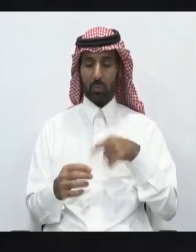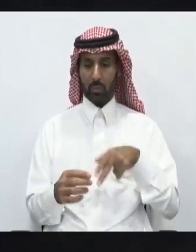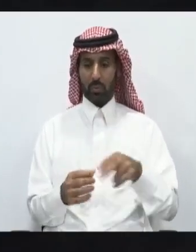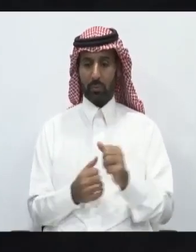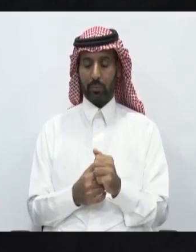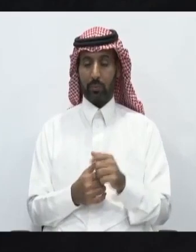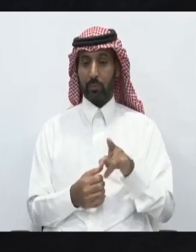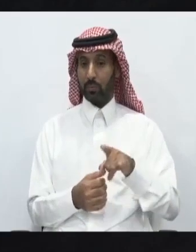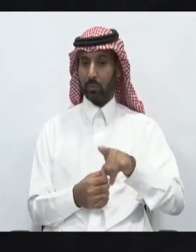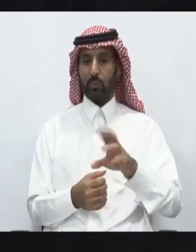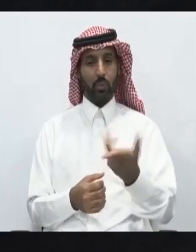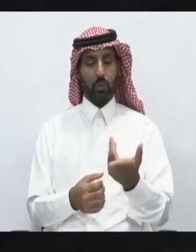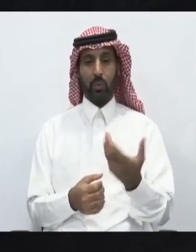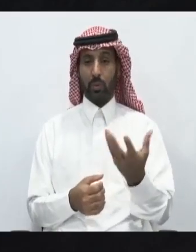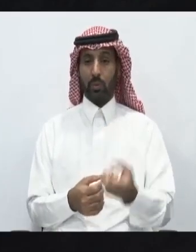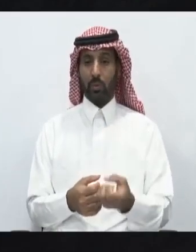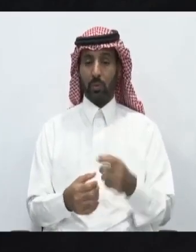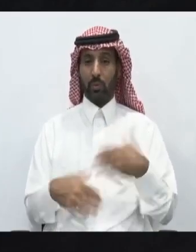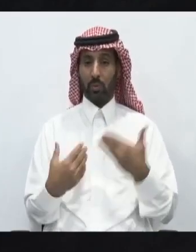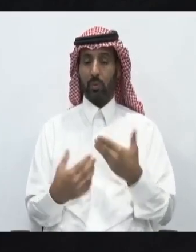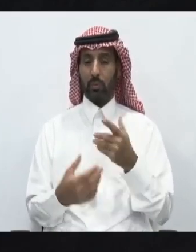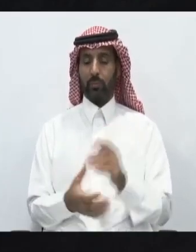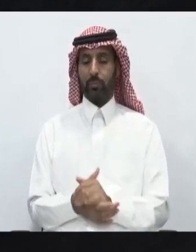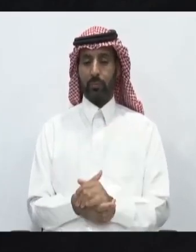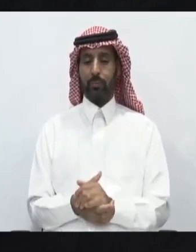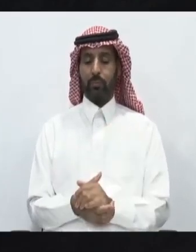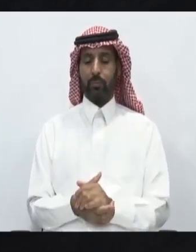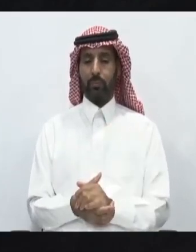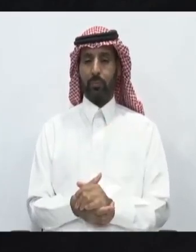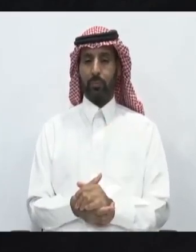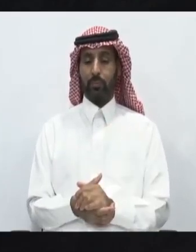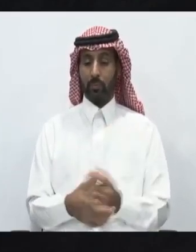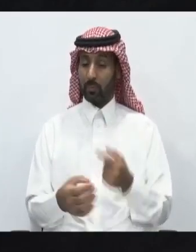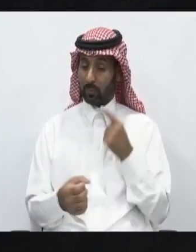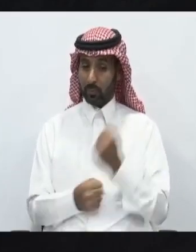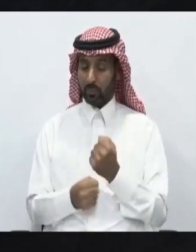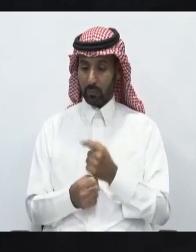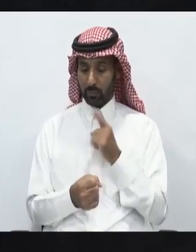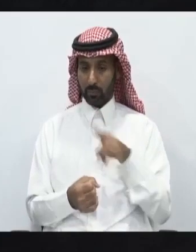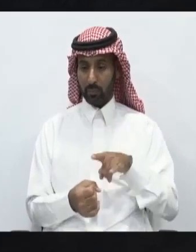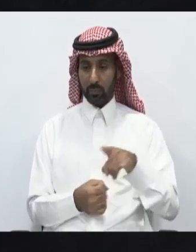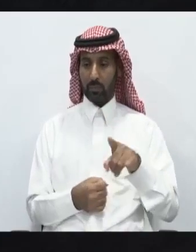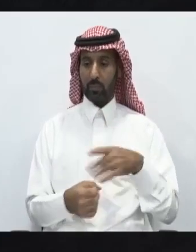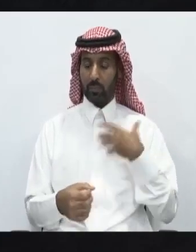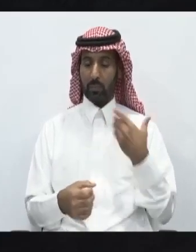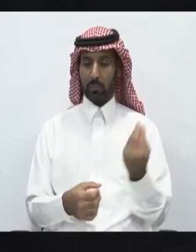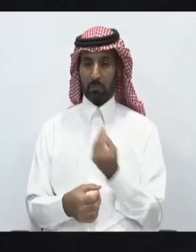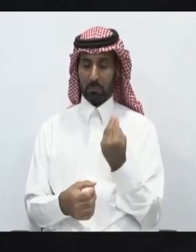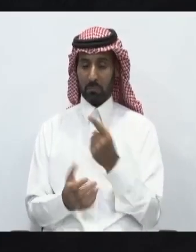be and why? What vacation would you choose? You choose a business trip, an